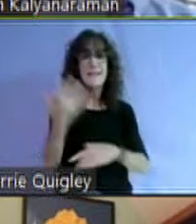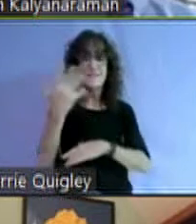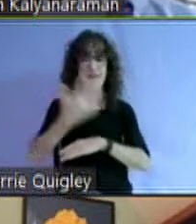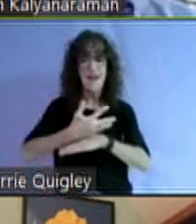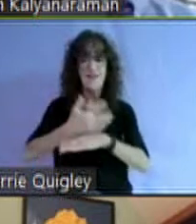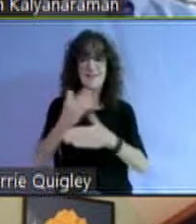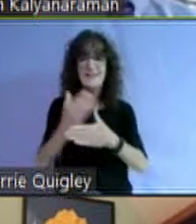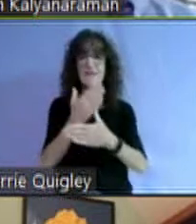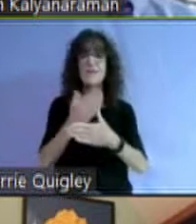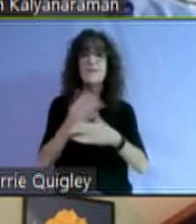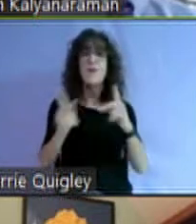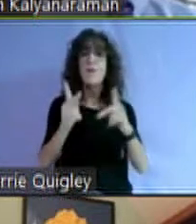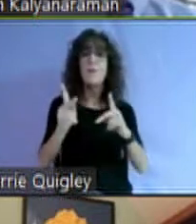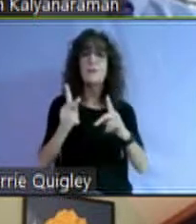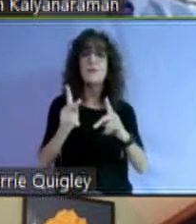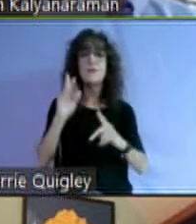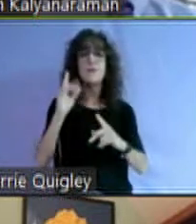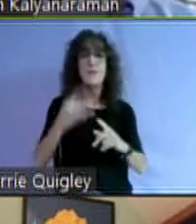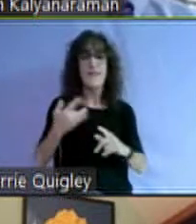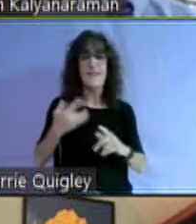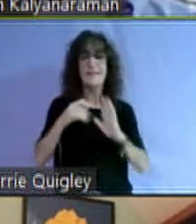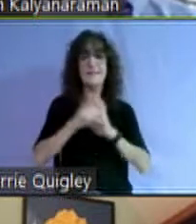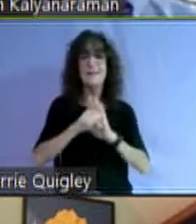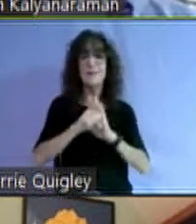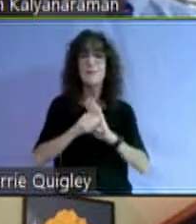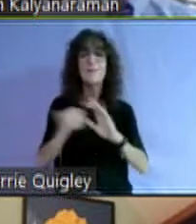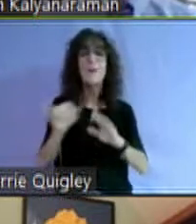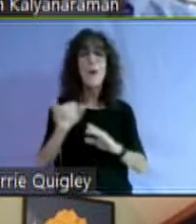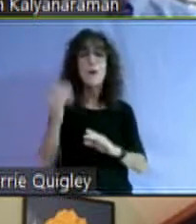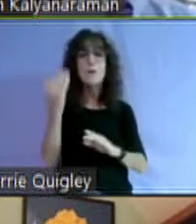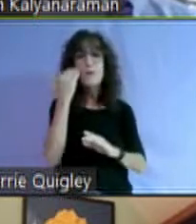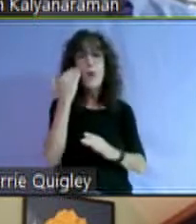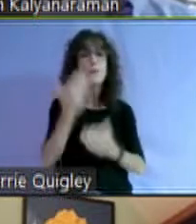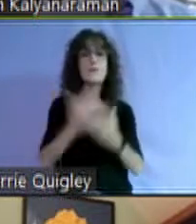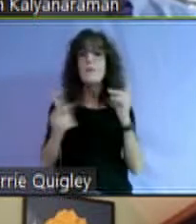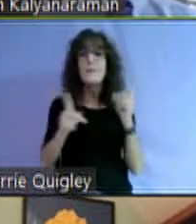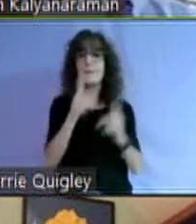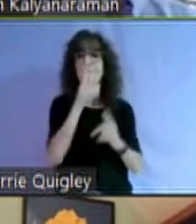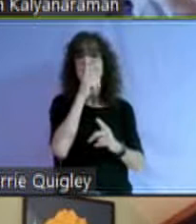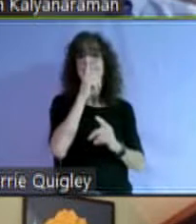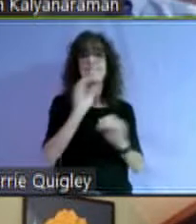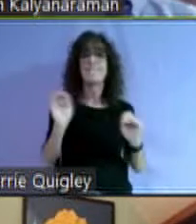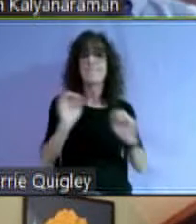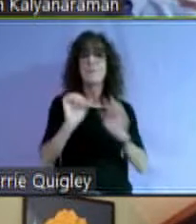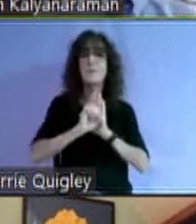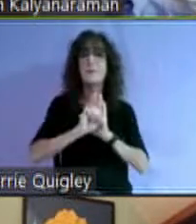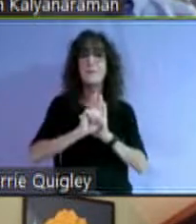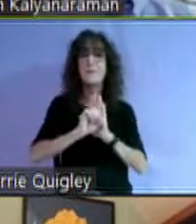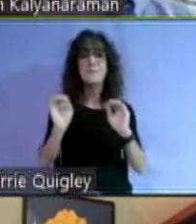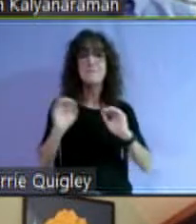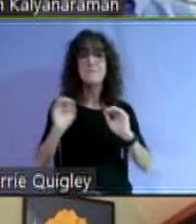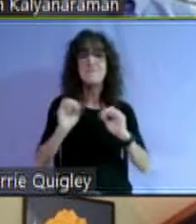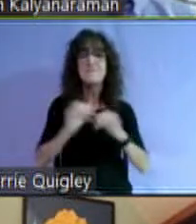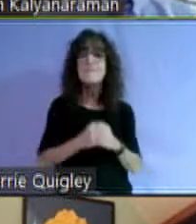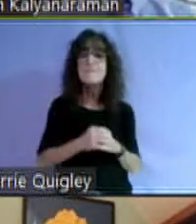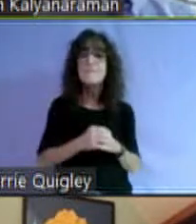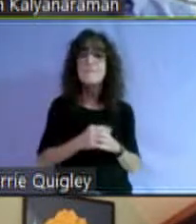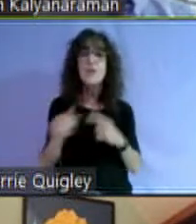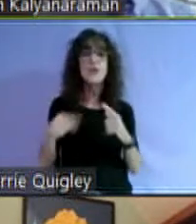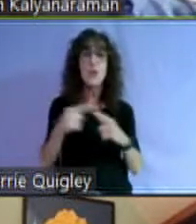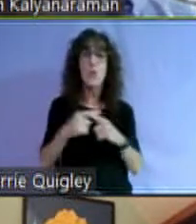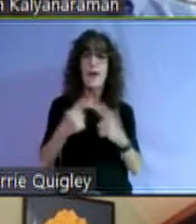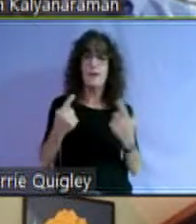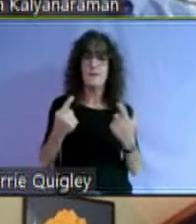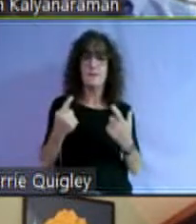to manifest symptoms. But one of the things we also know is that not everybody does. So when you do exhibit symptoms